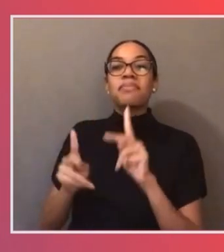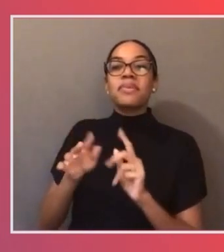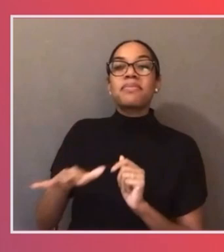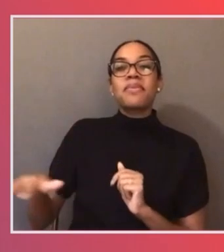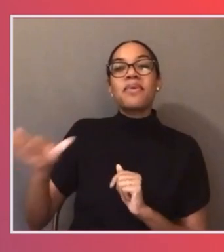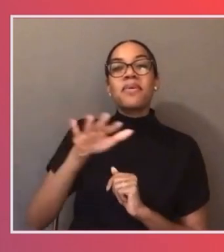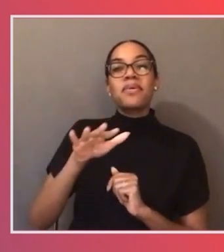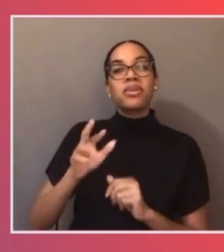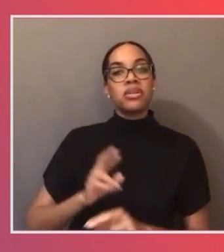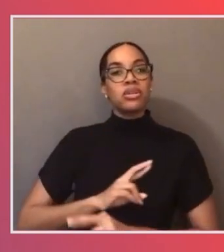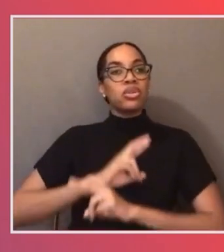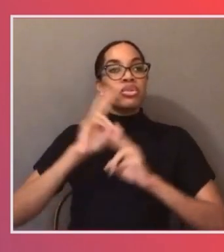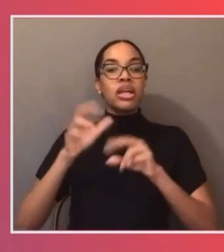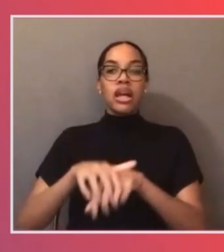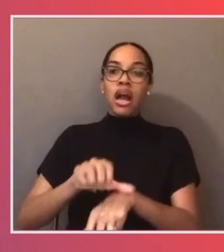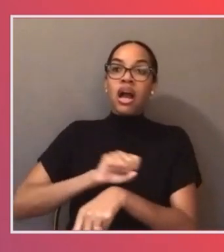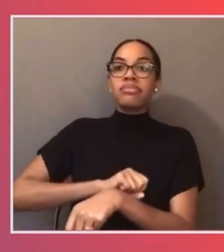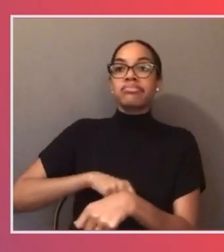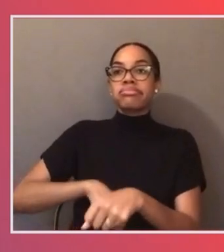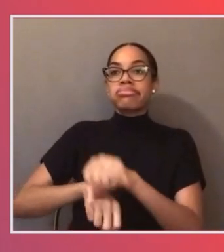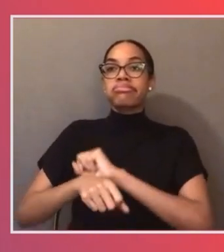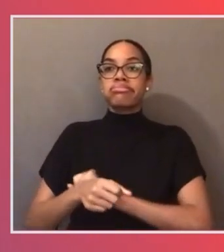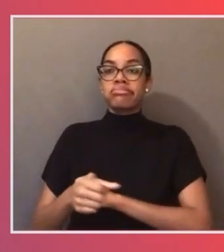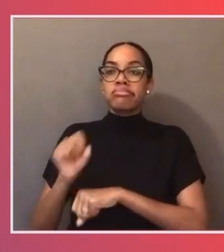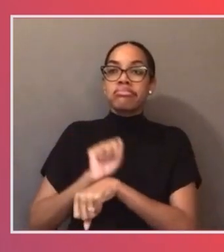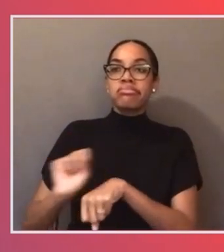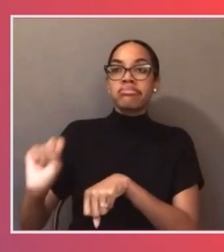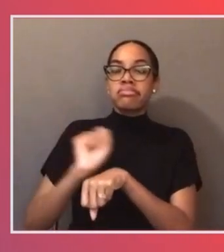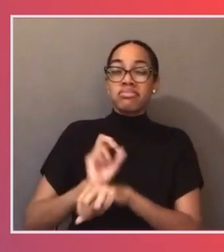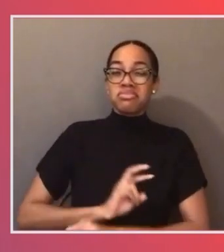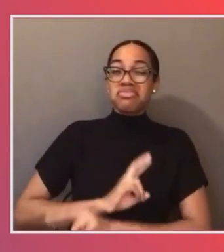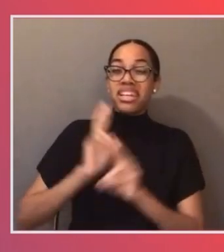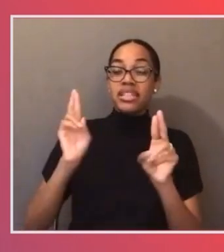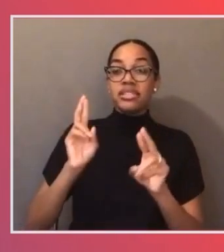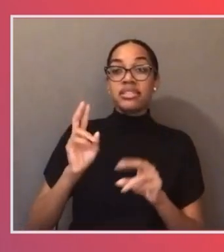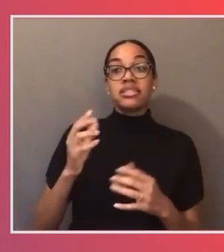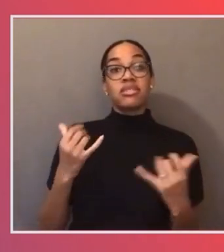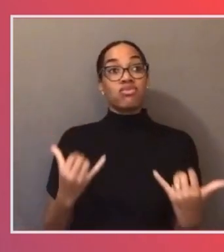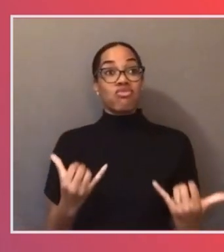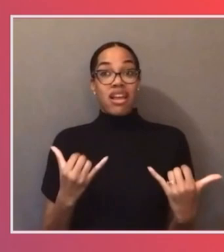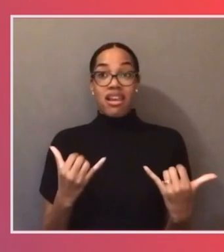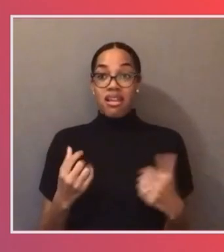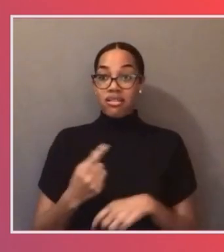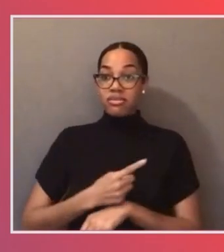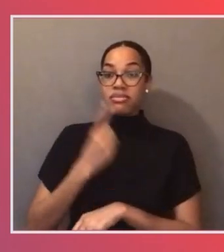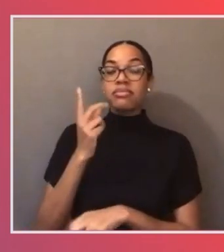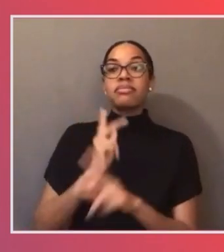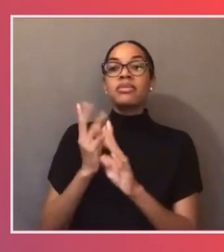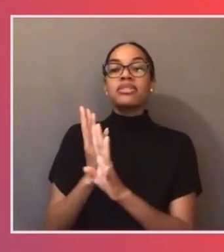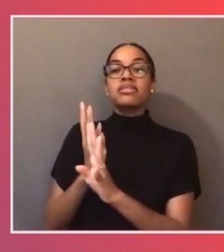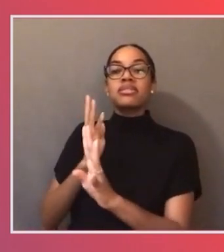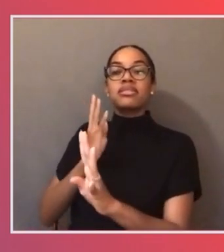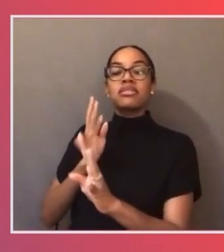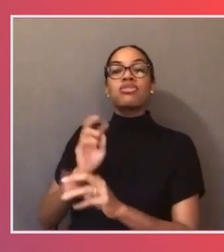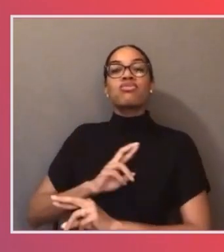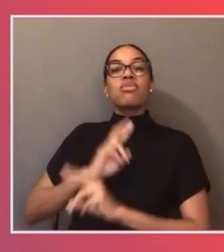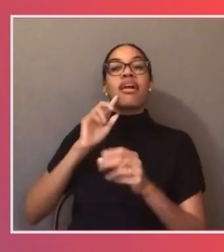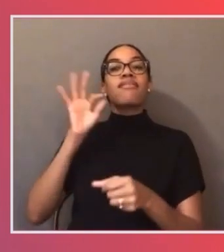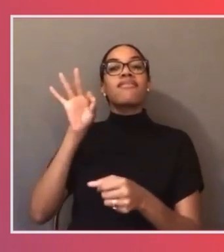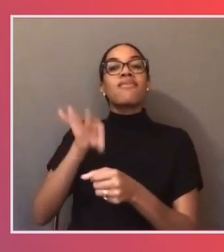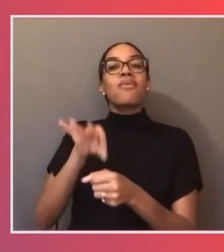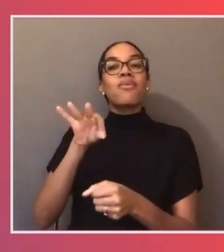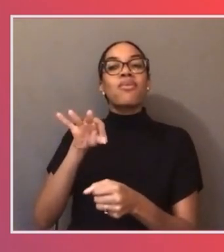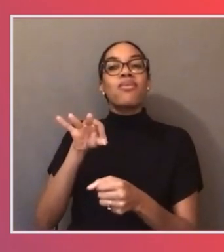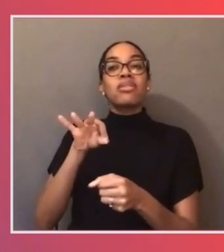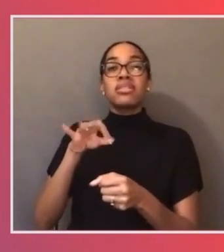in lines right now waiting to vote in the rain, waiting to vote in spite of state legislatures or